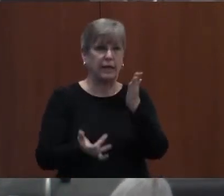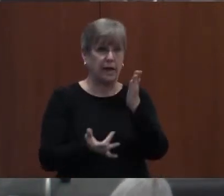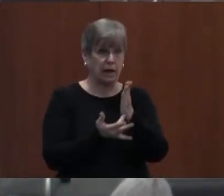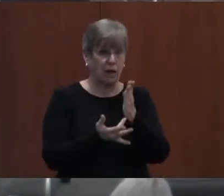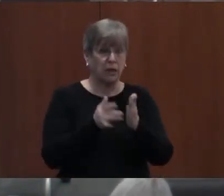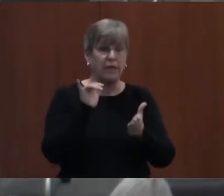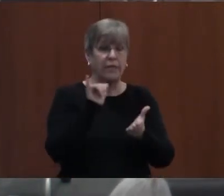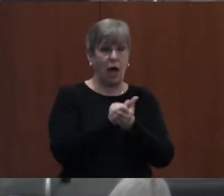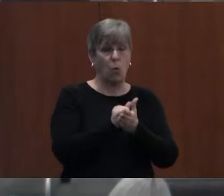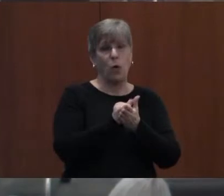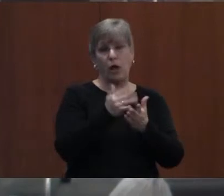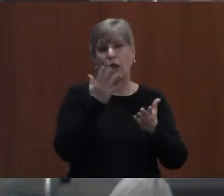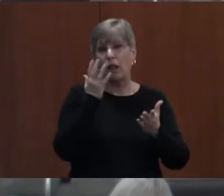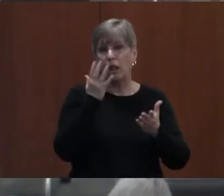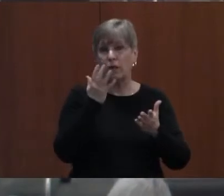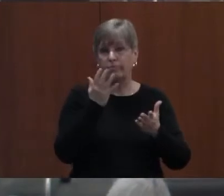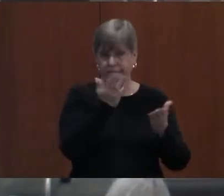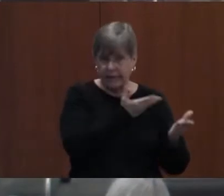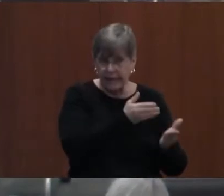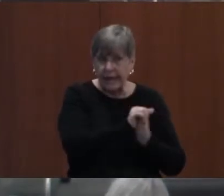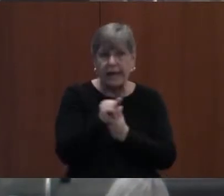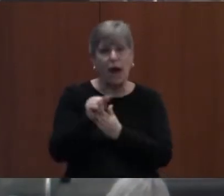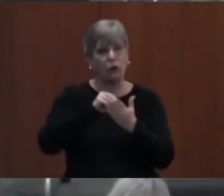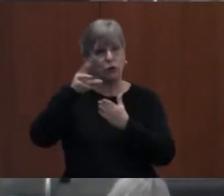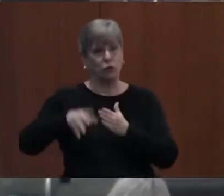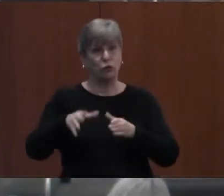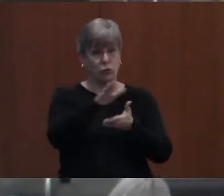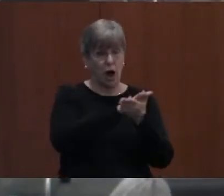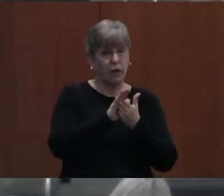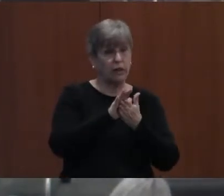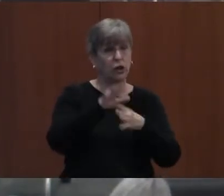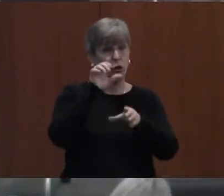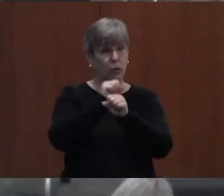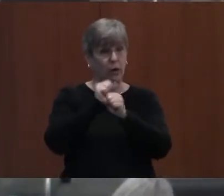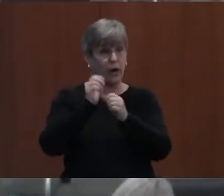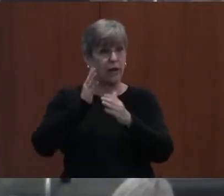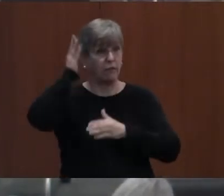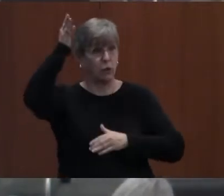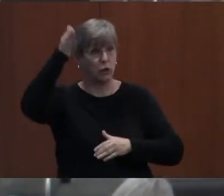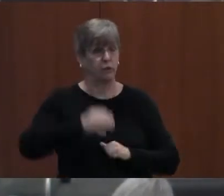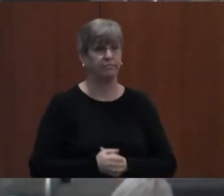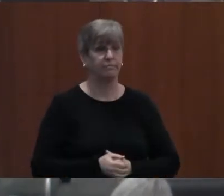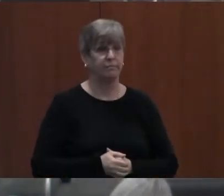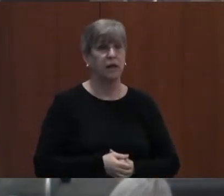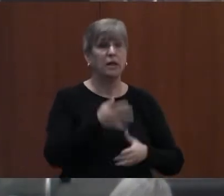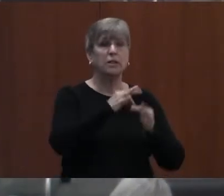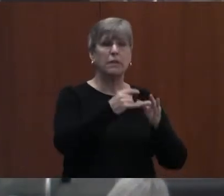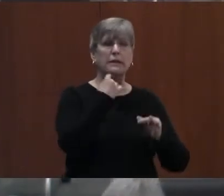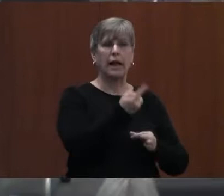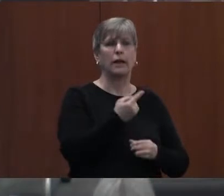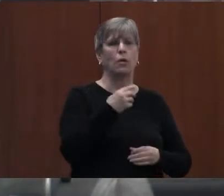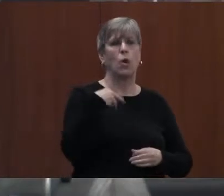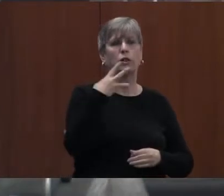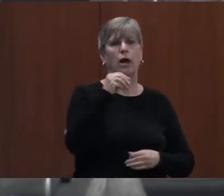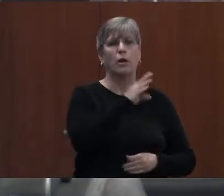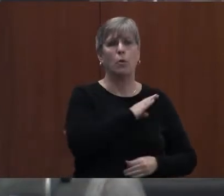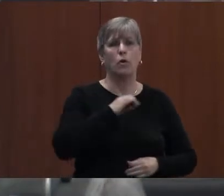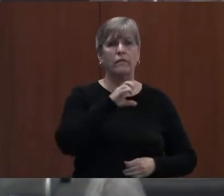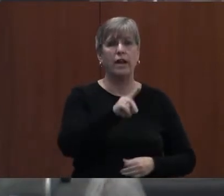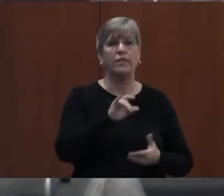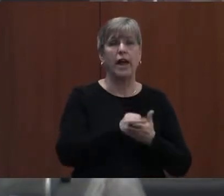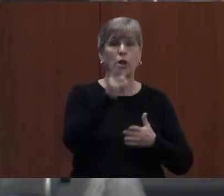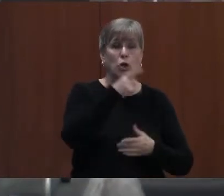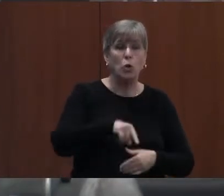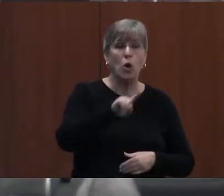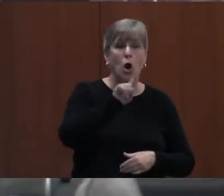technology that will carry our students into college, career, and beyond. Simply telling the Washington County Board of Education that you